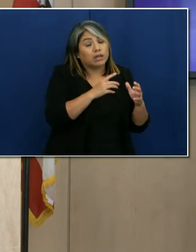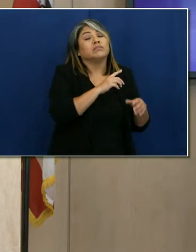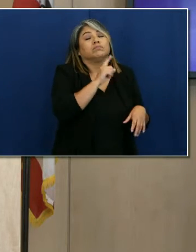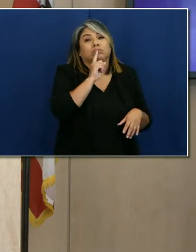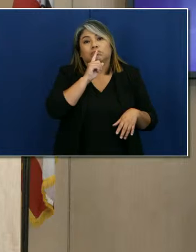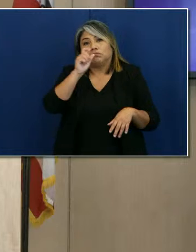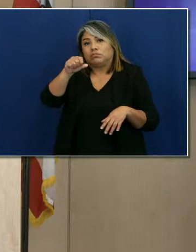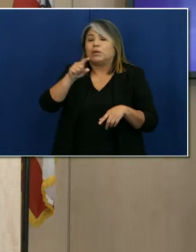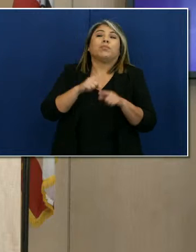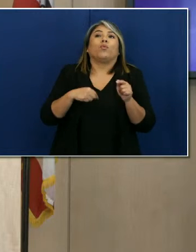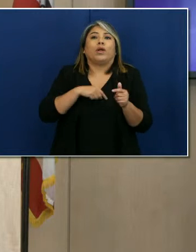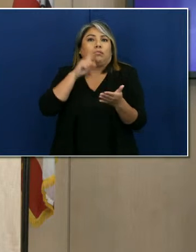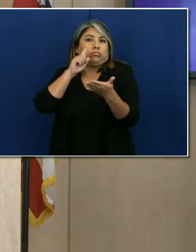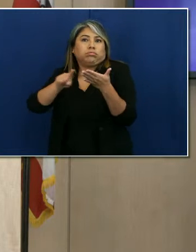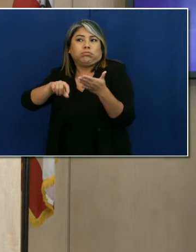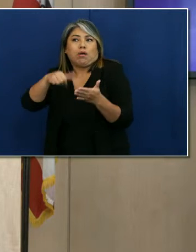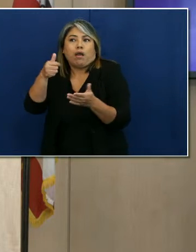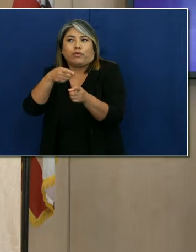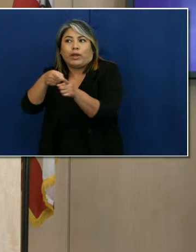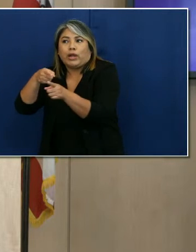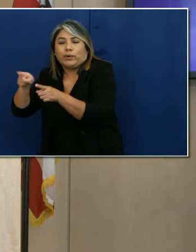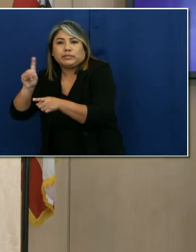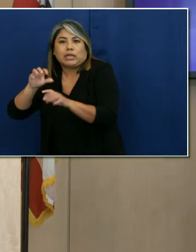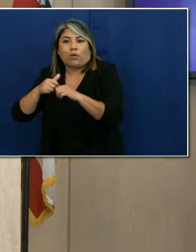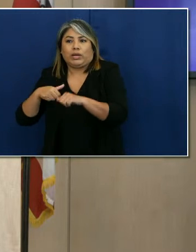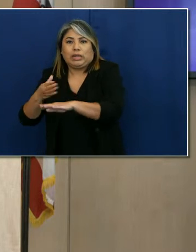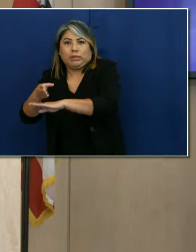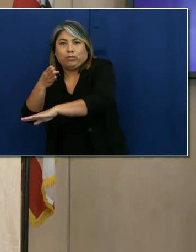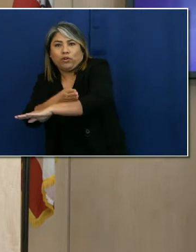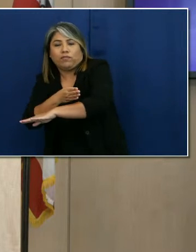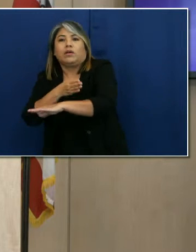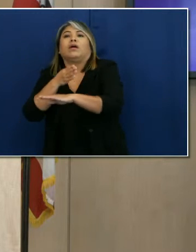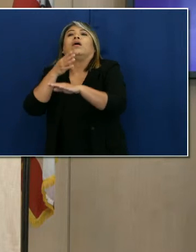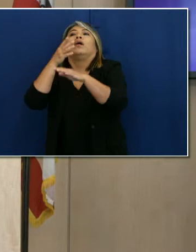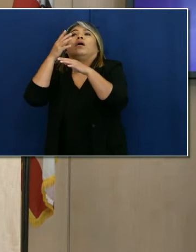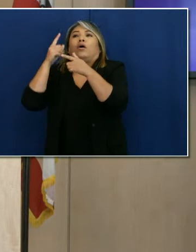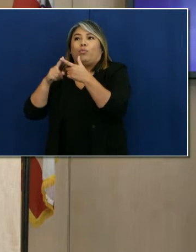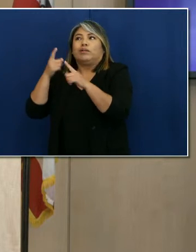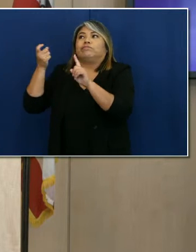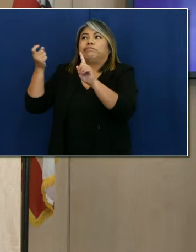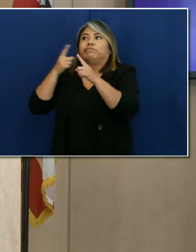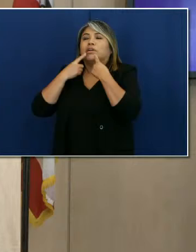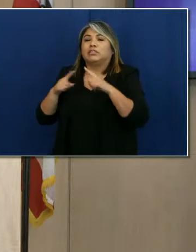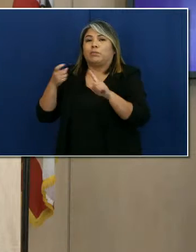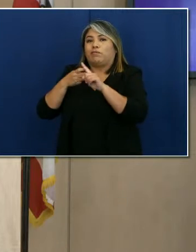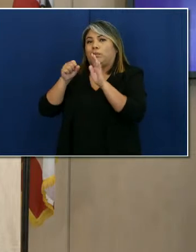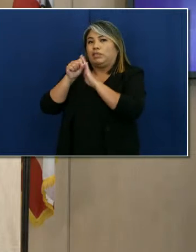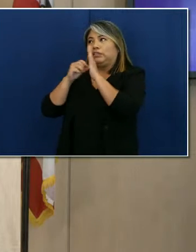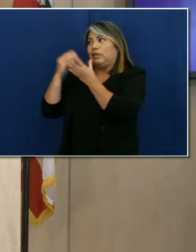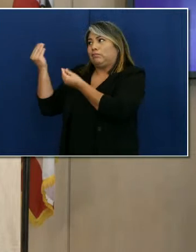at what other areas we can improve in once we get the playbook from the state. Thank you.